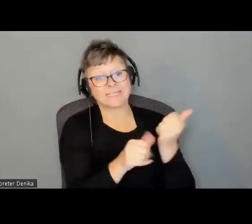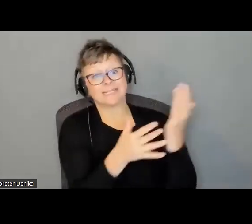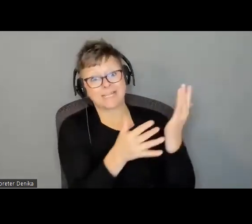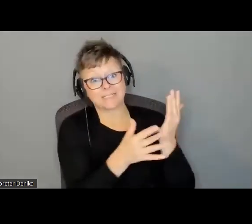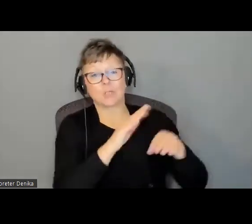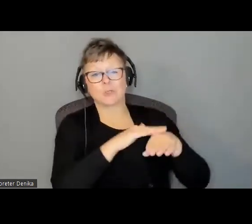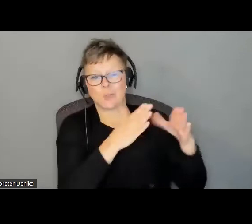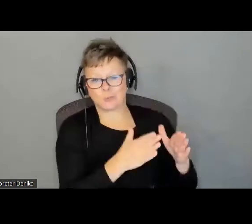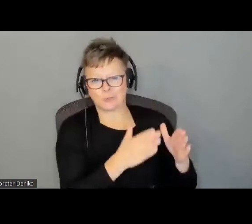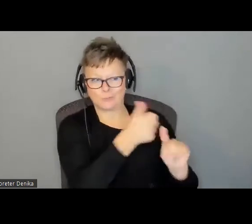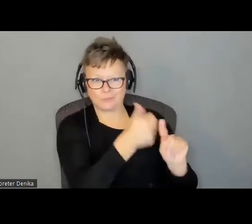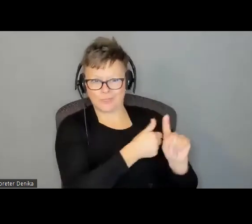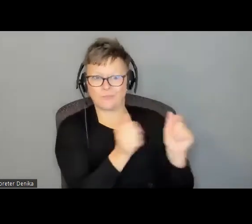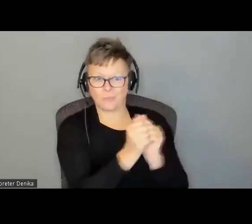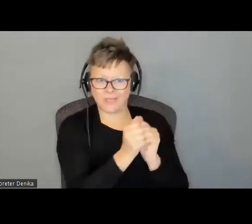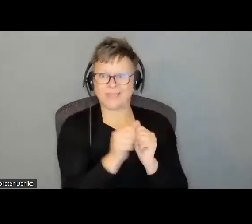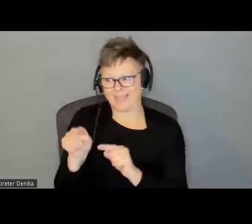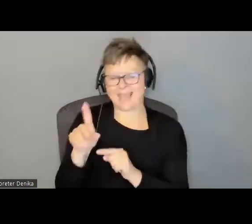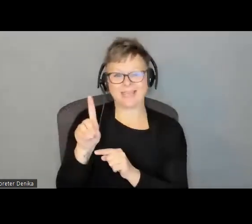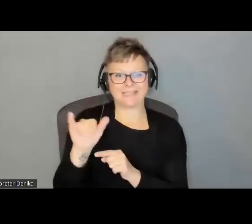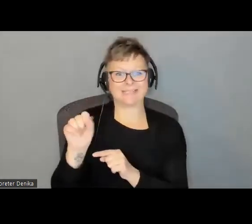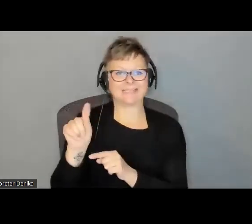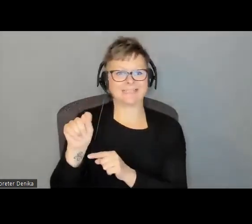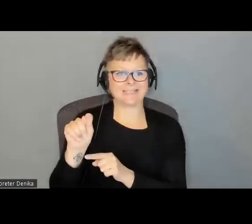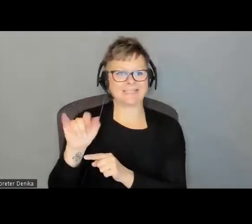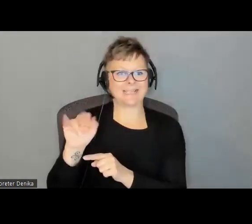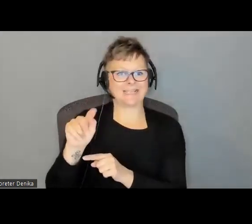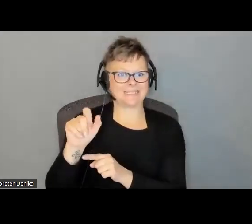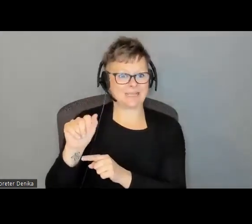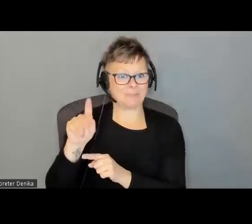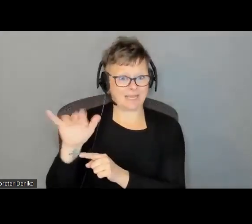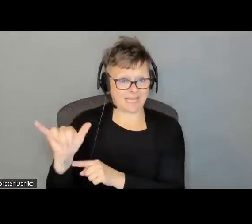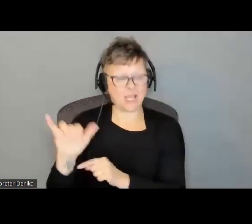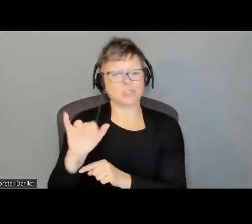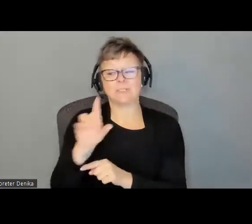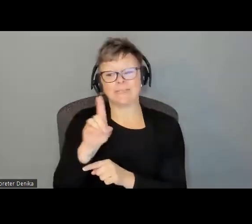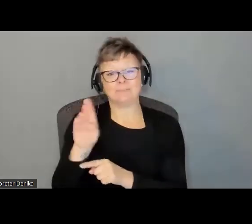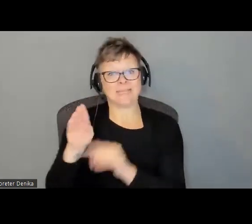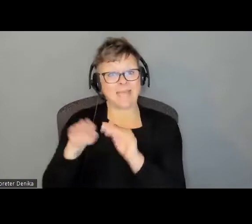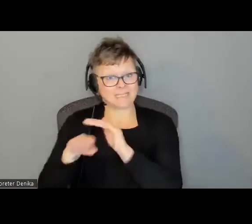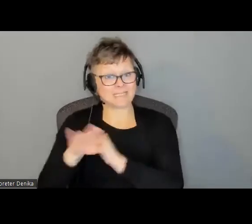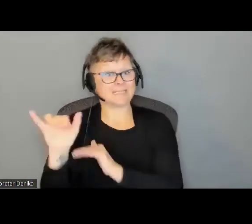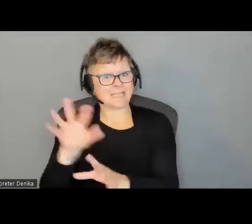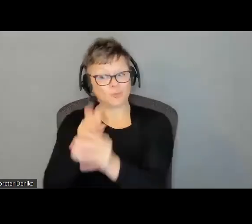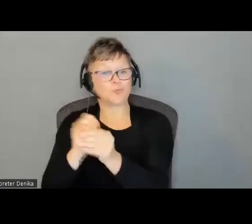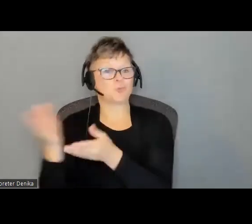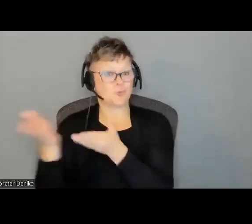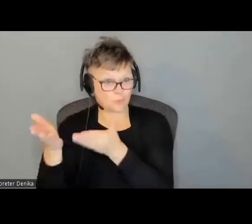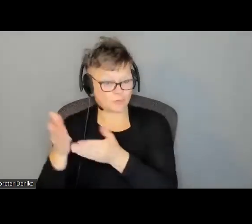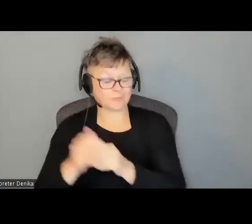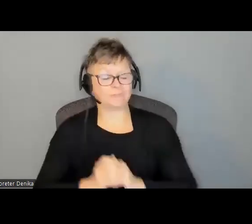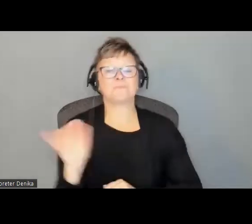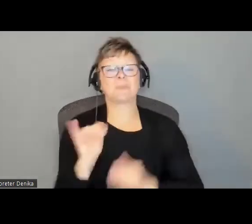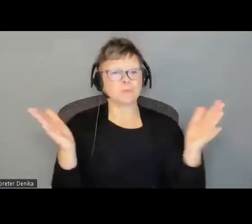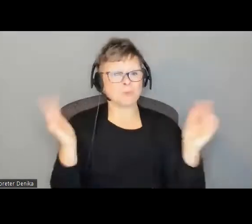with Distinctability and with his own company, DB Access and Inclusion Services. Also, I'd like to welcome